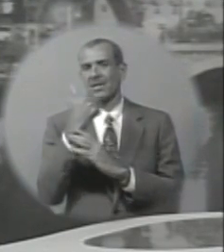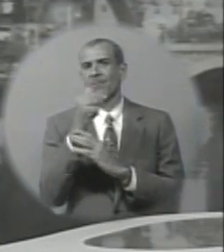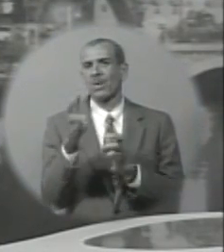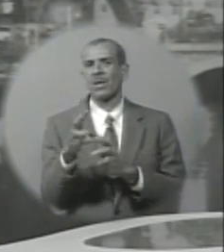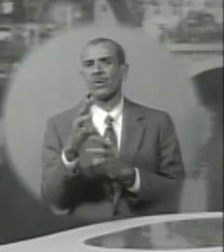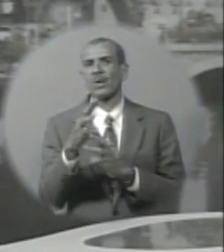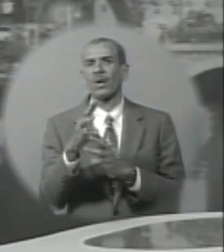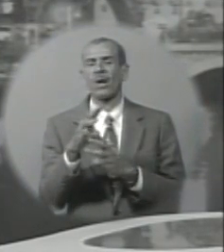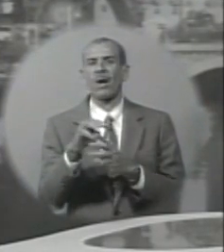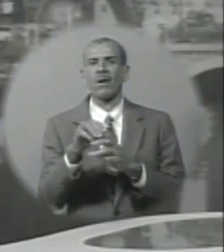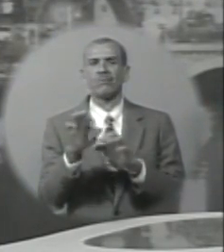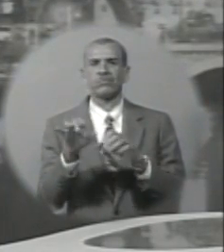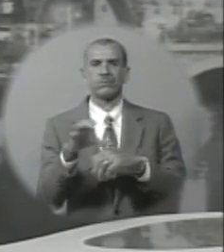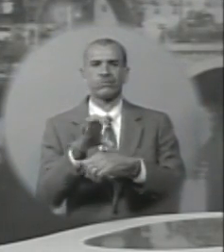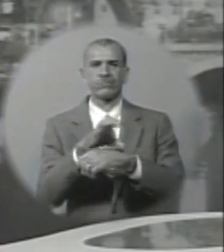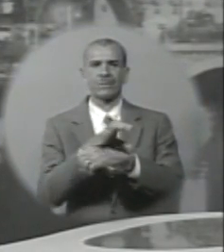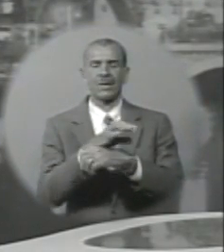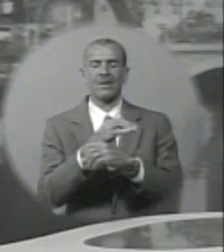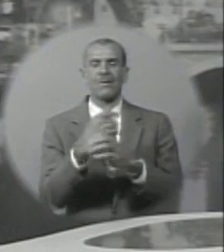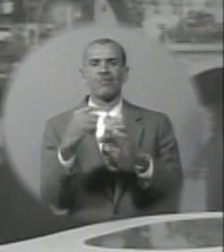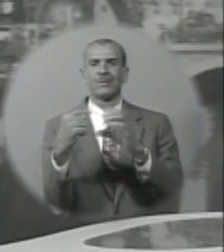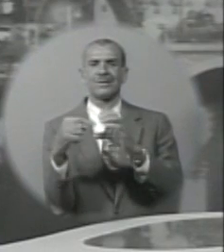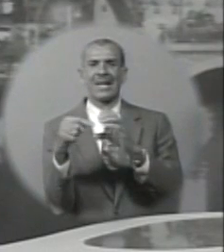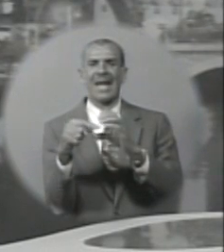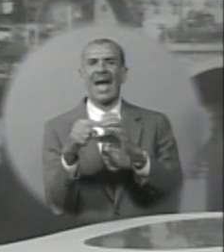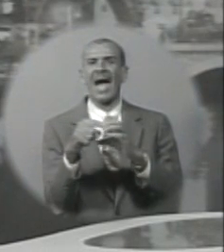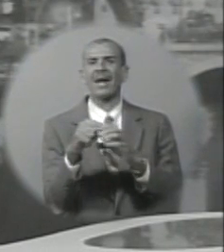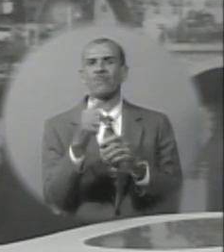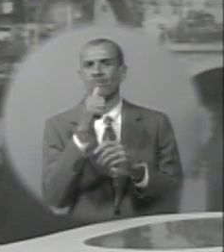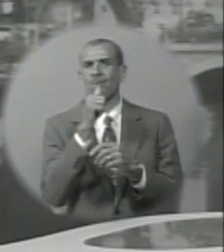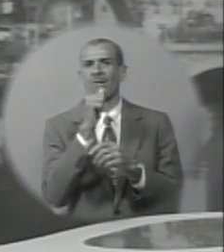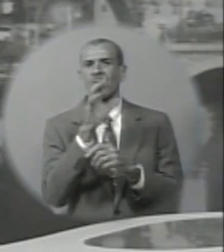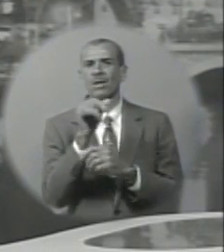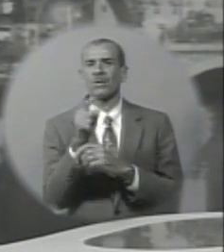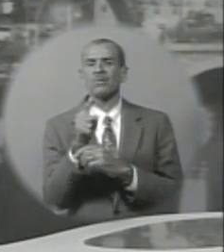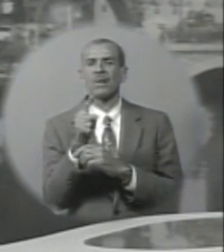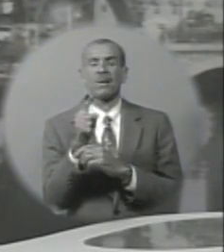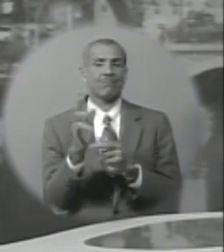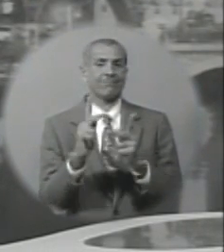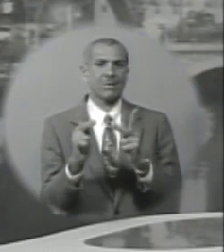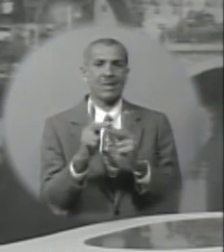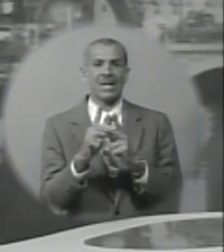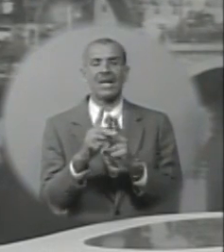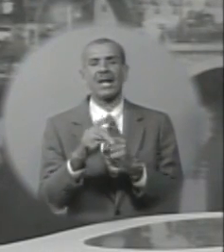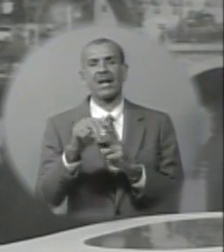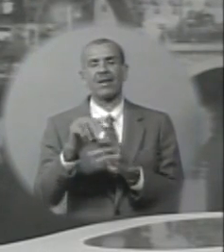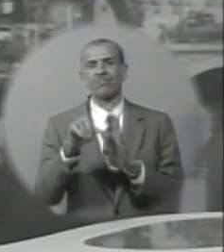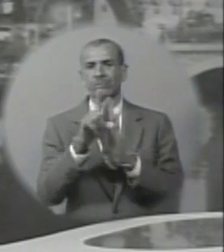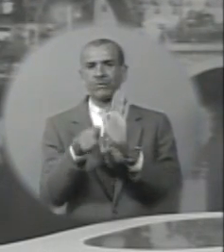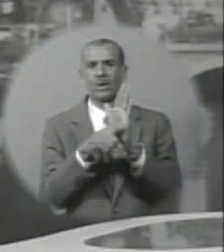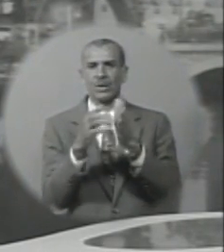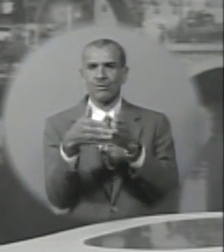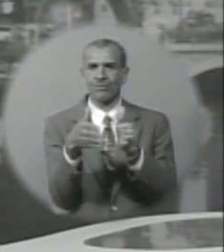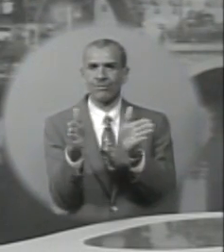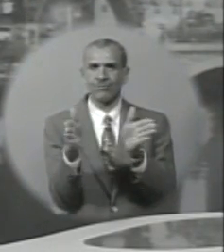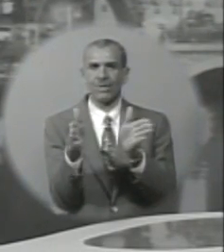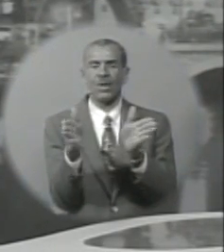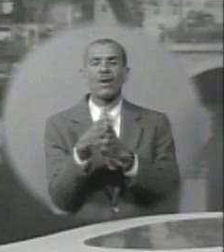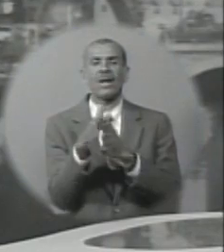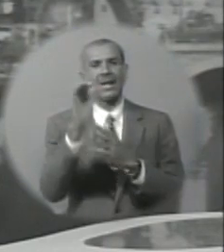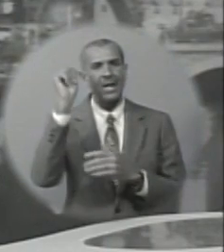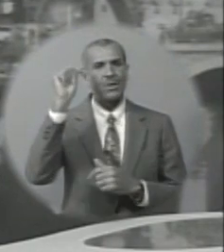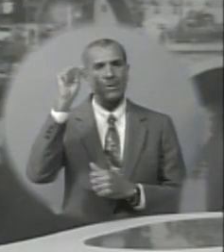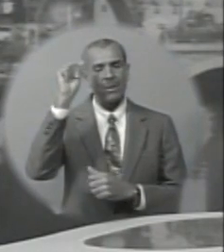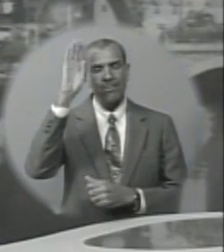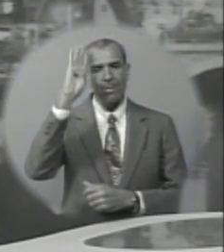popularity of online correspondence and the use of private couriers by consumers. Attorney General and Minister of Home Affairs Adriel Brathwaite